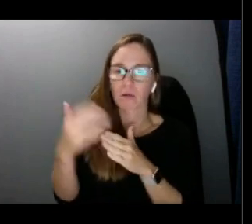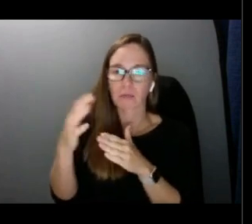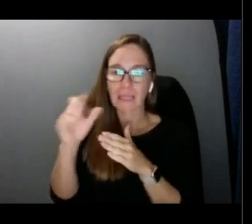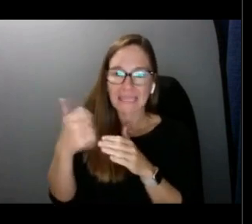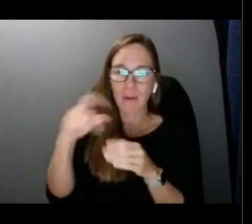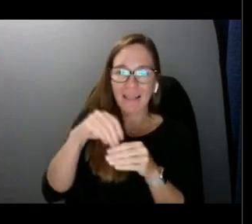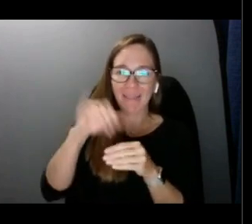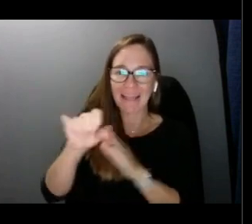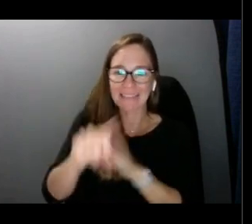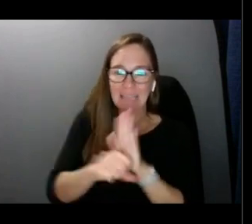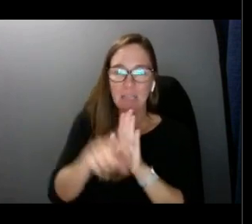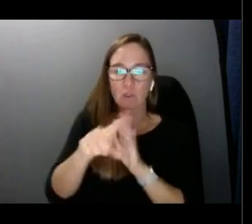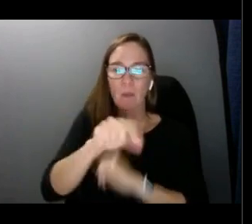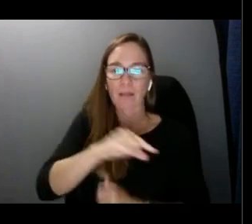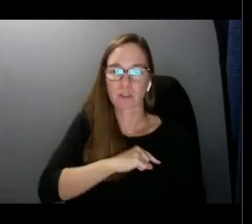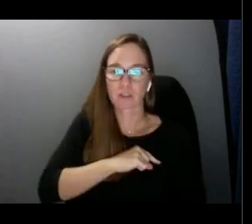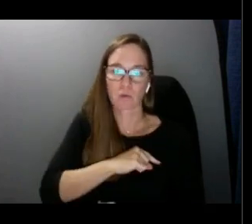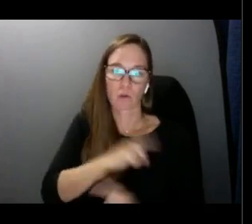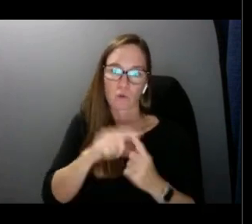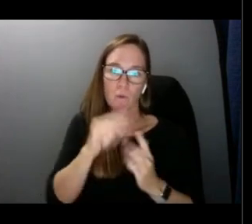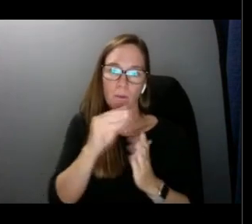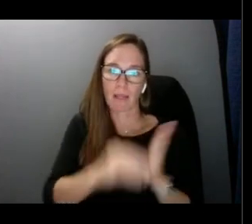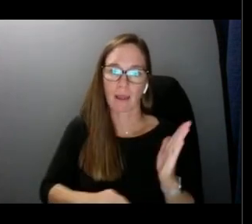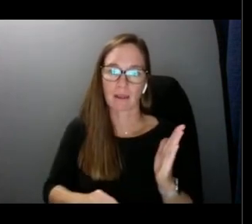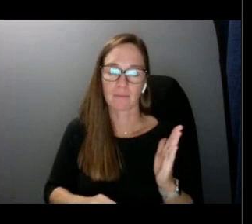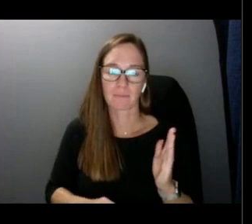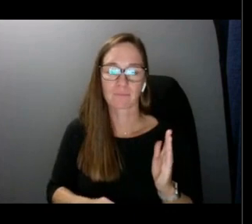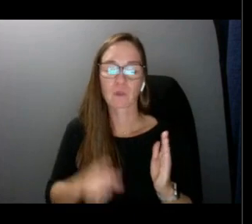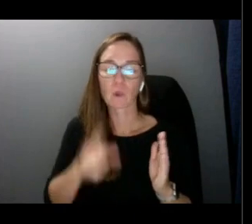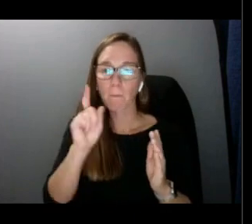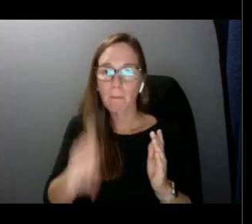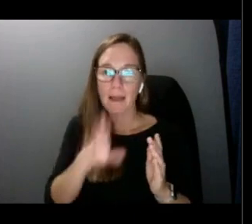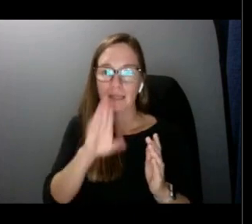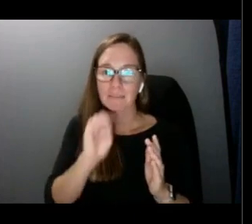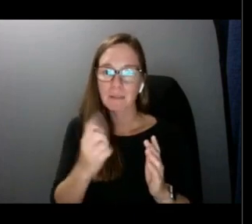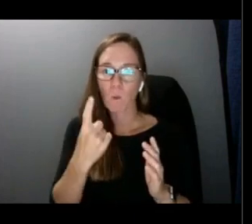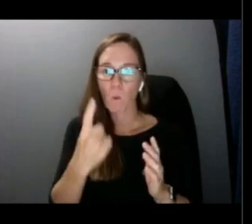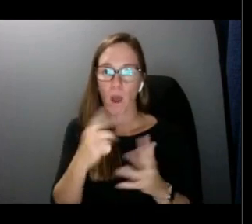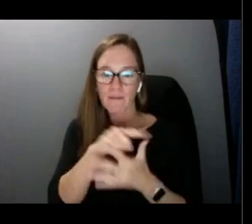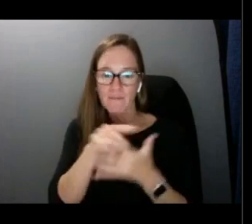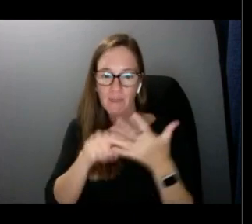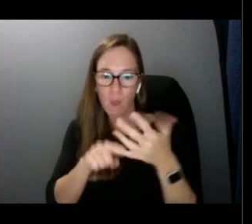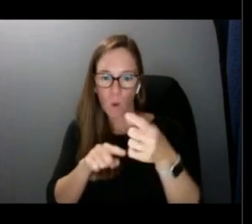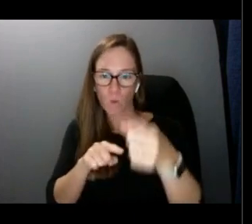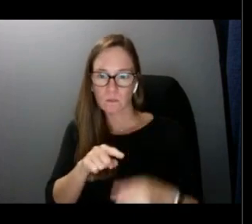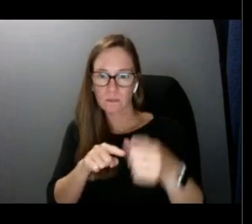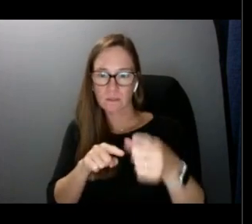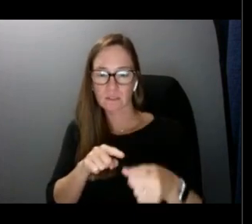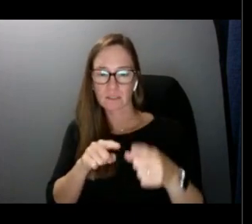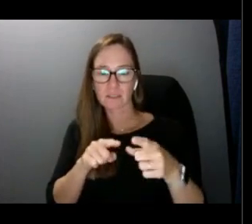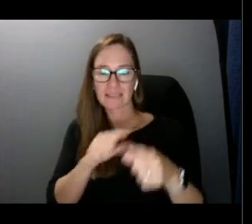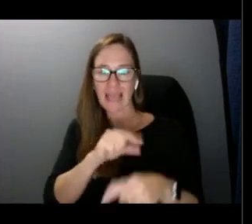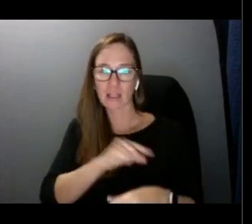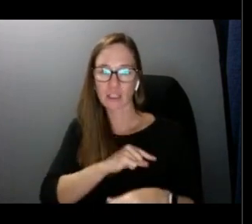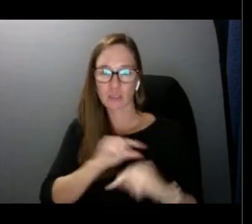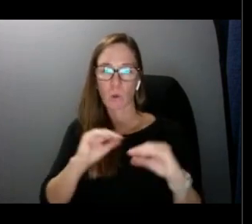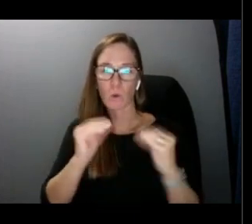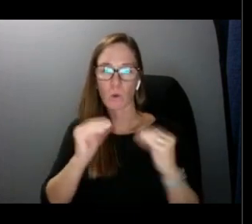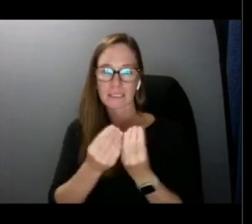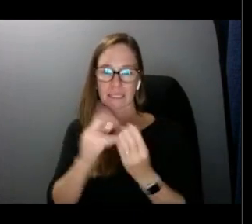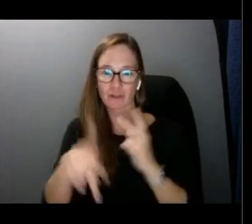you are eligible to apply. You must be one of these eligible organization types.